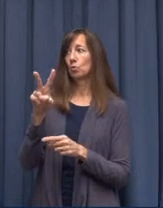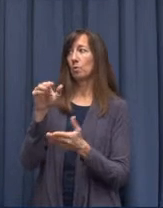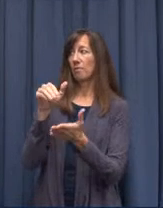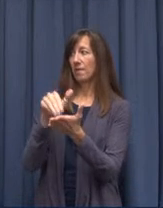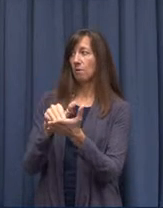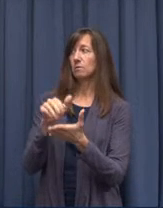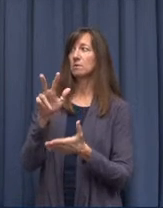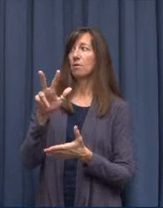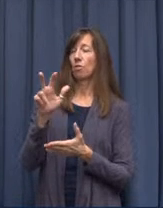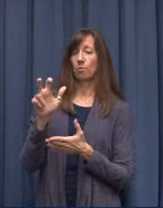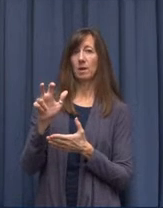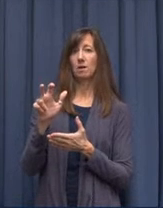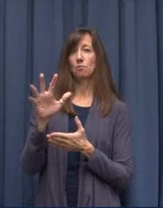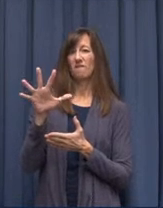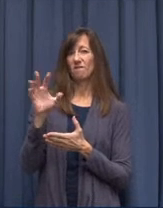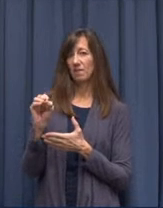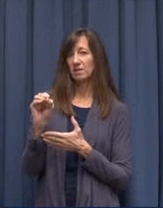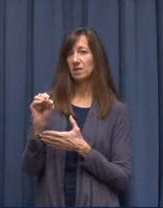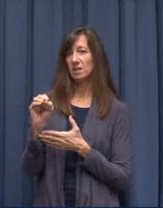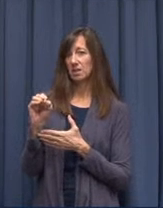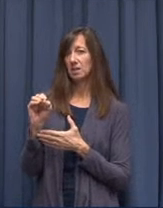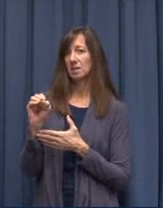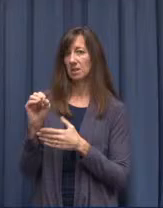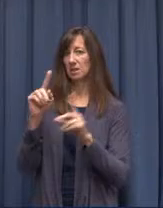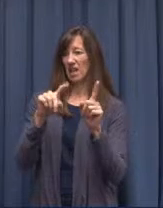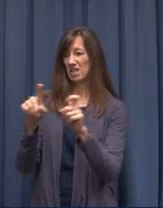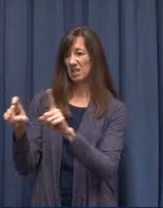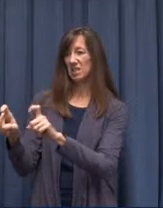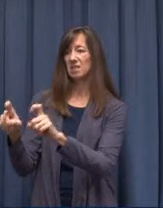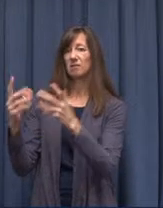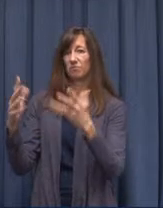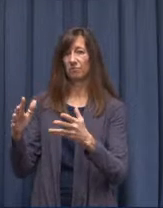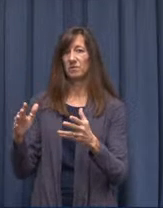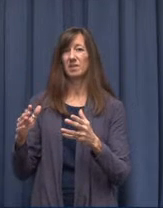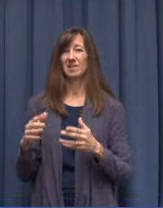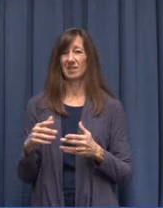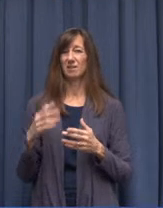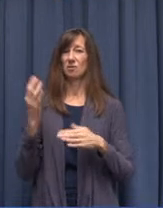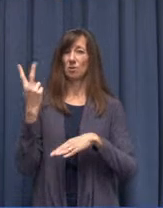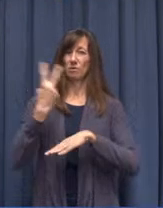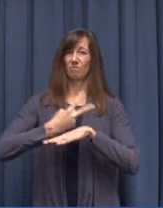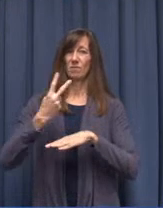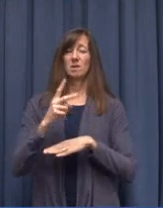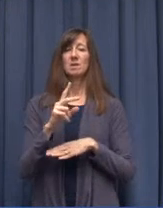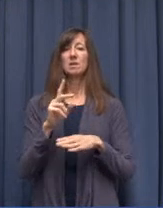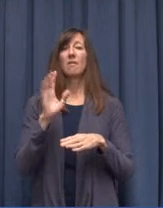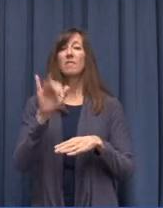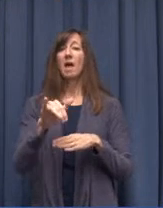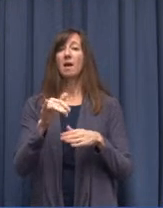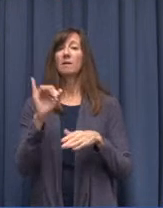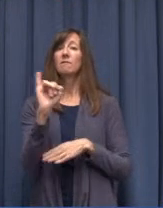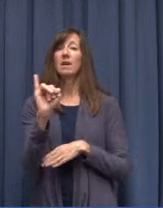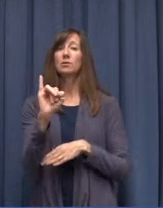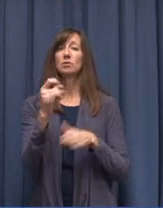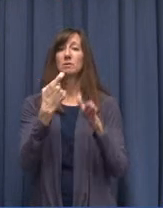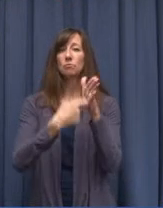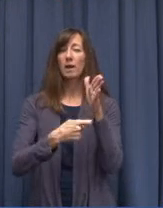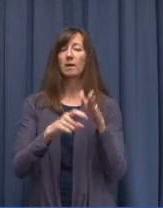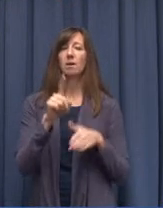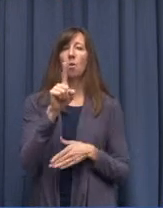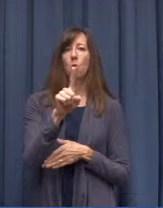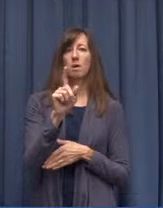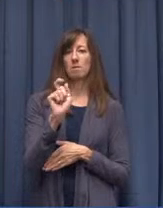2,350, 2,350 tested. That puts us over the last 48 hours at a 1.8% new infection